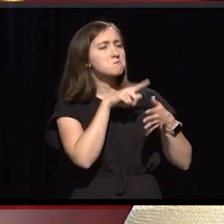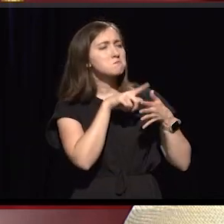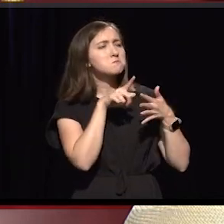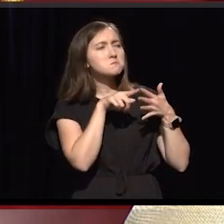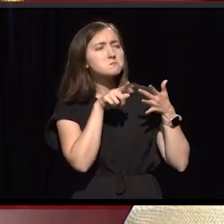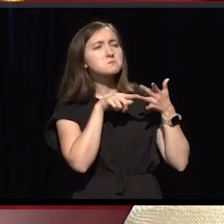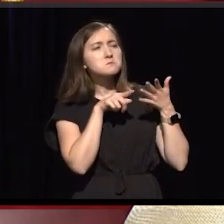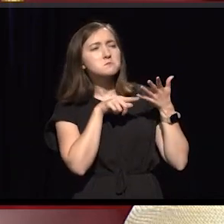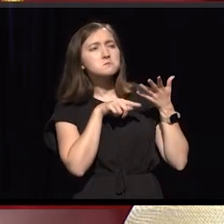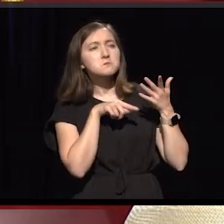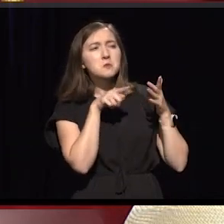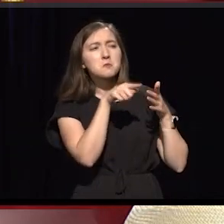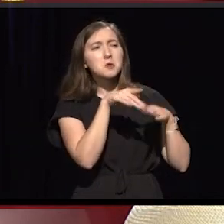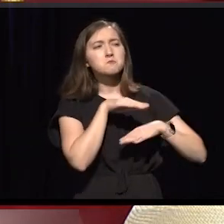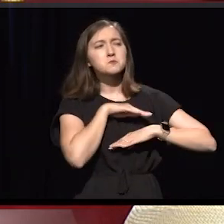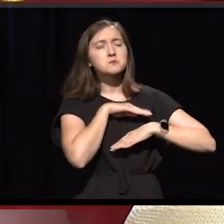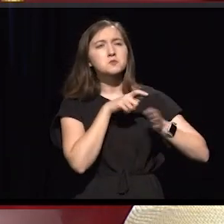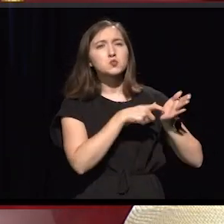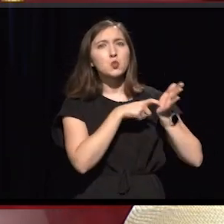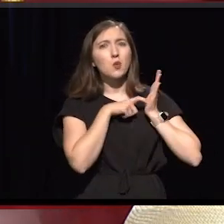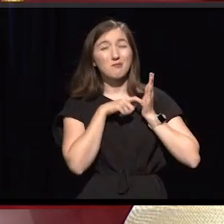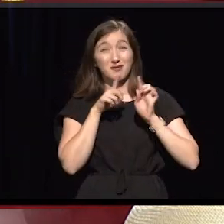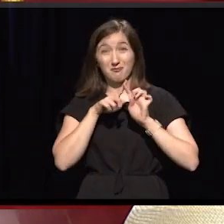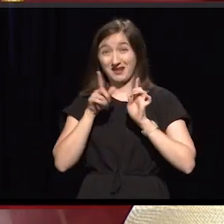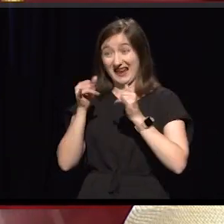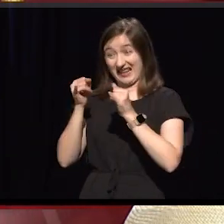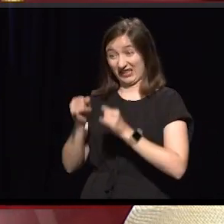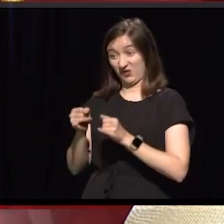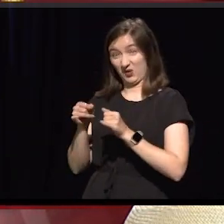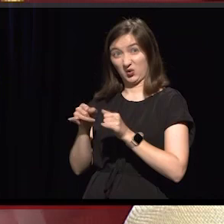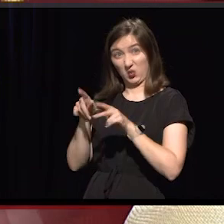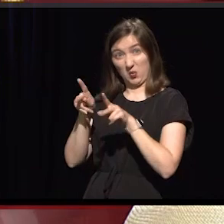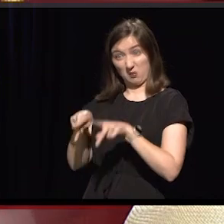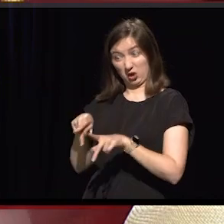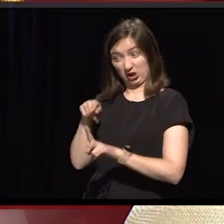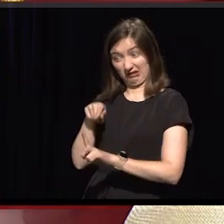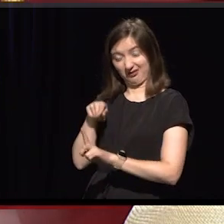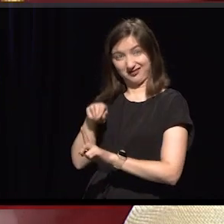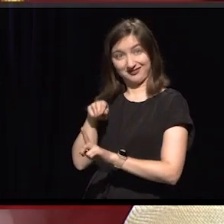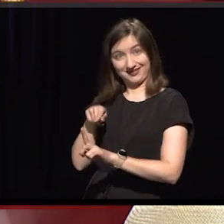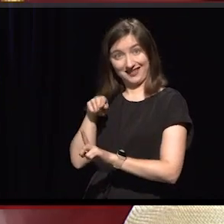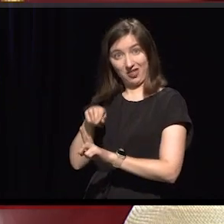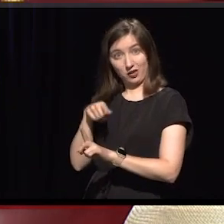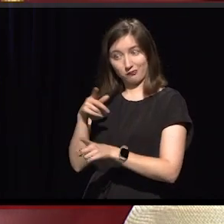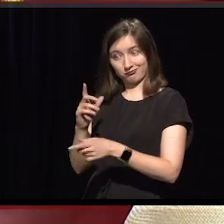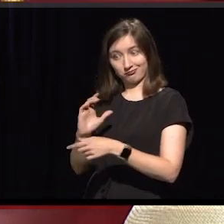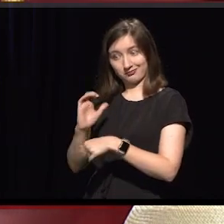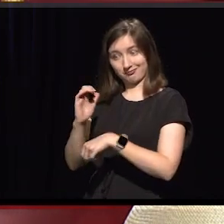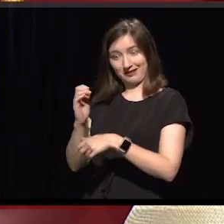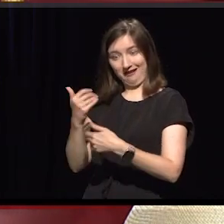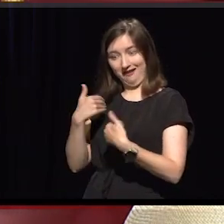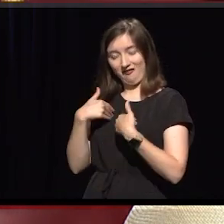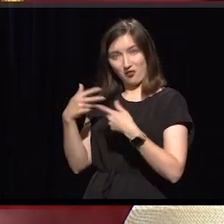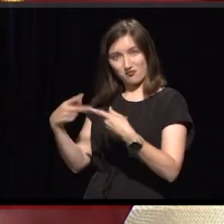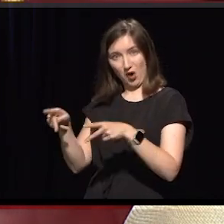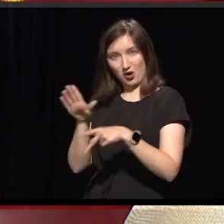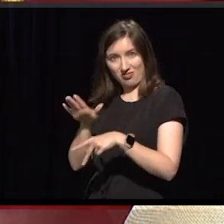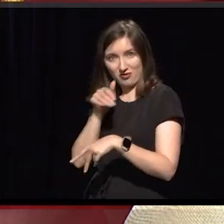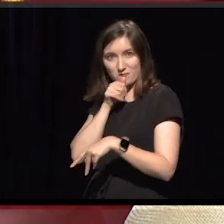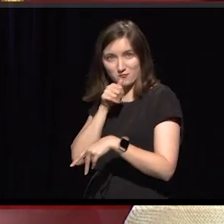It's another thing to track down an individual somewhere on the street where you see him and give him a ticket